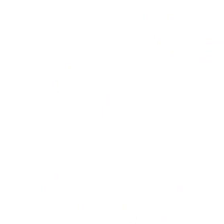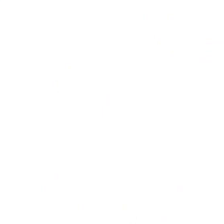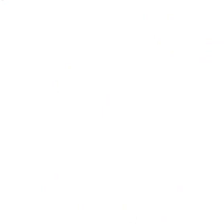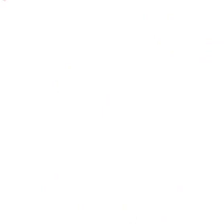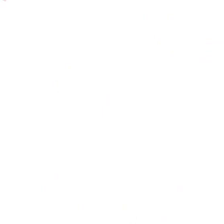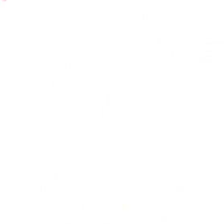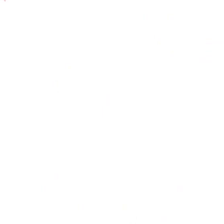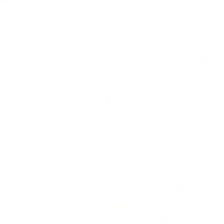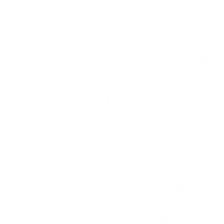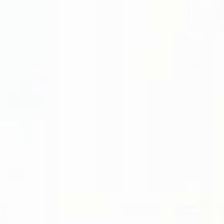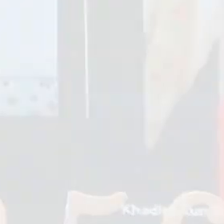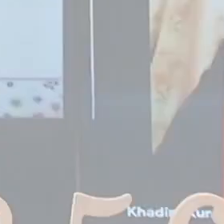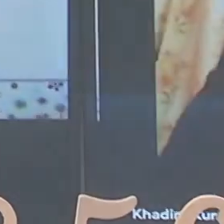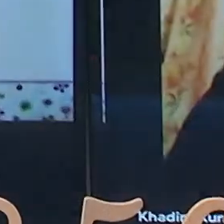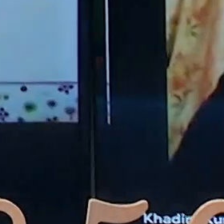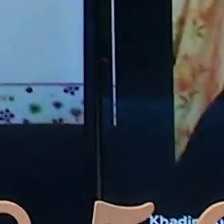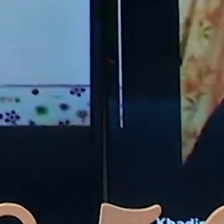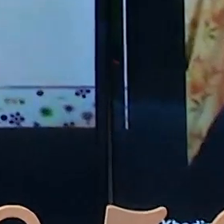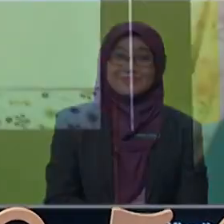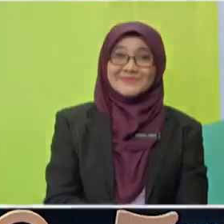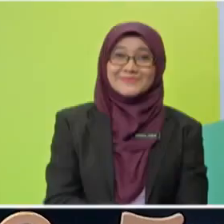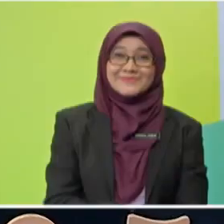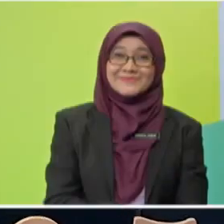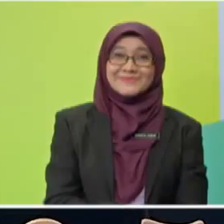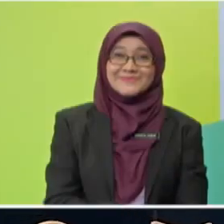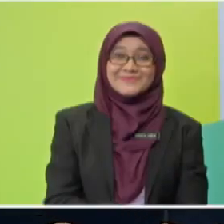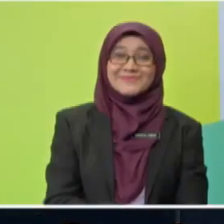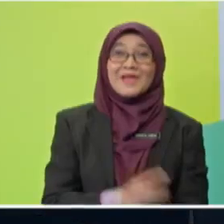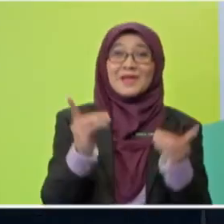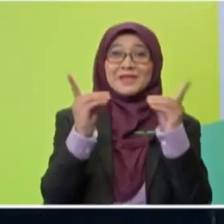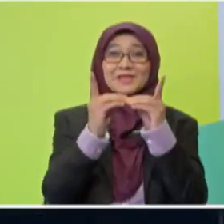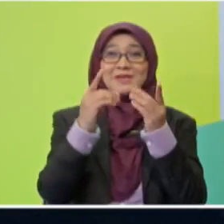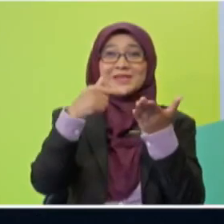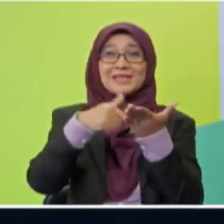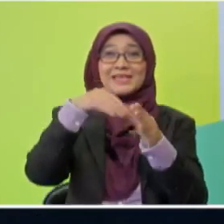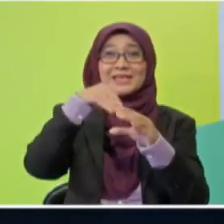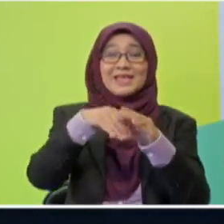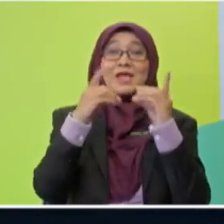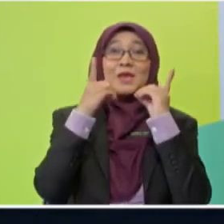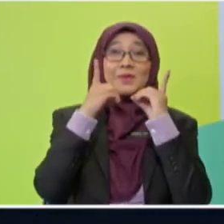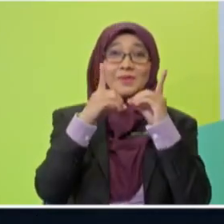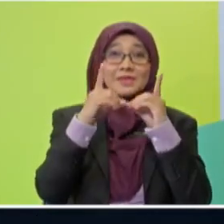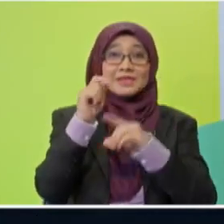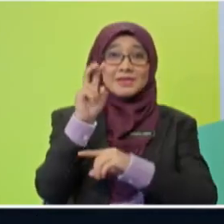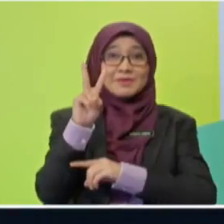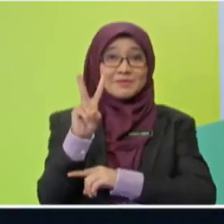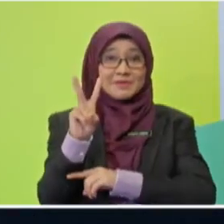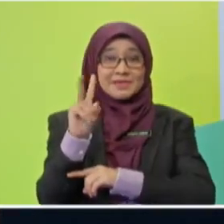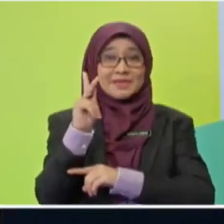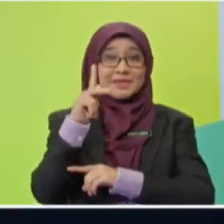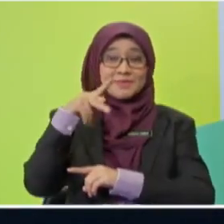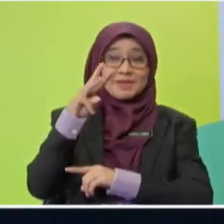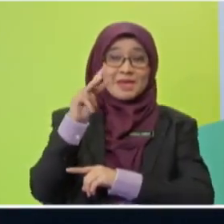DidikTV KPM. And you're back with us on DidikTV KPM on level 2 slot. Together we are